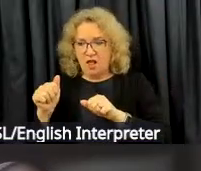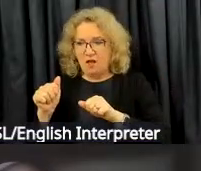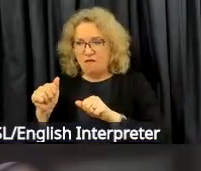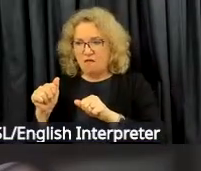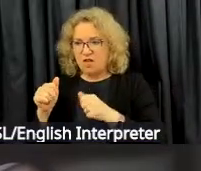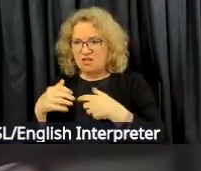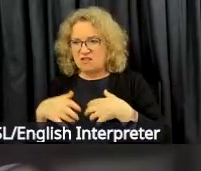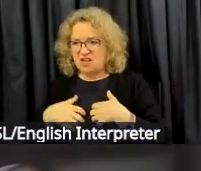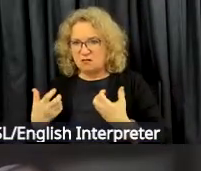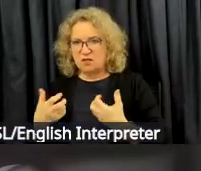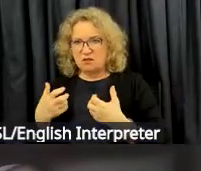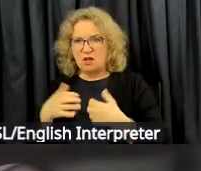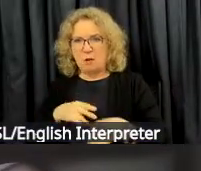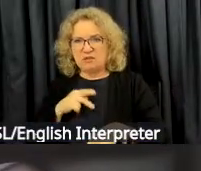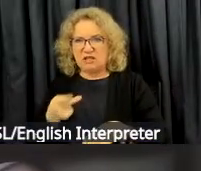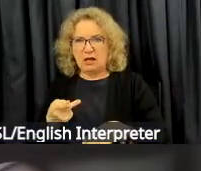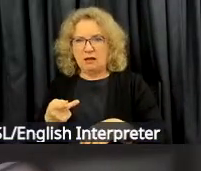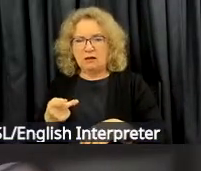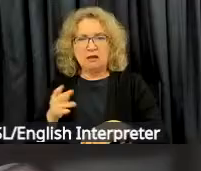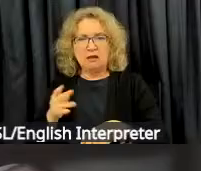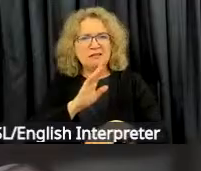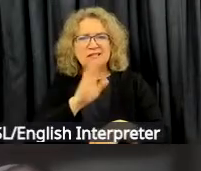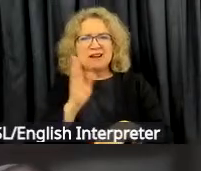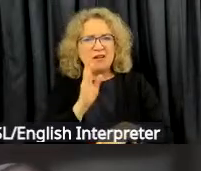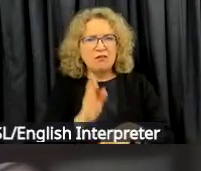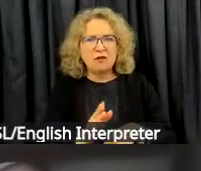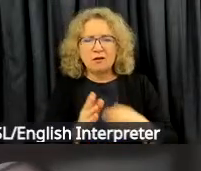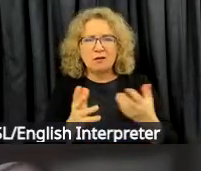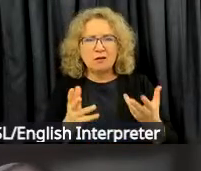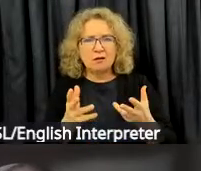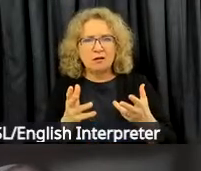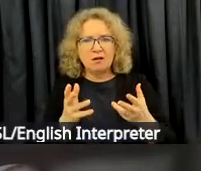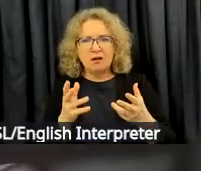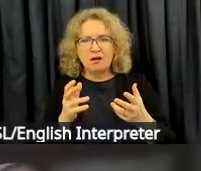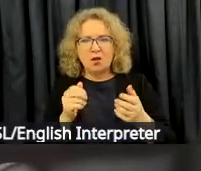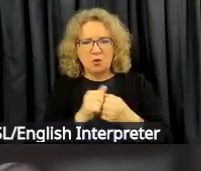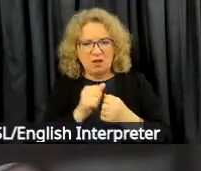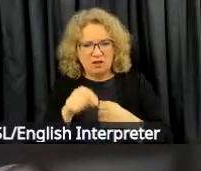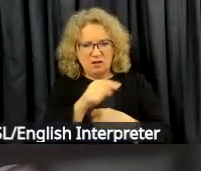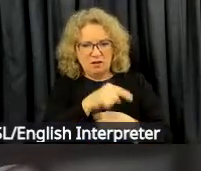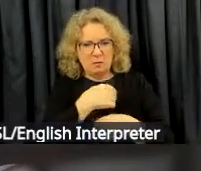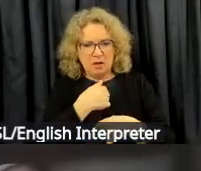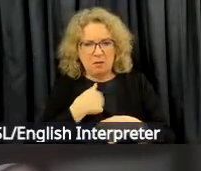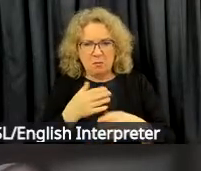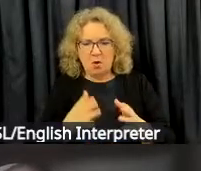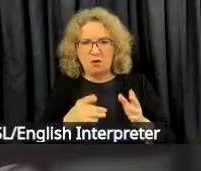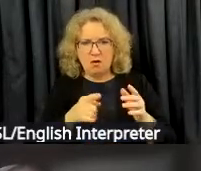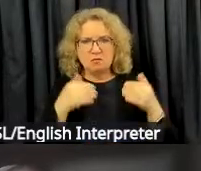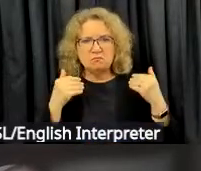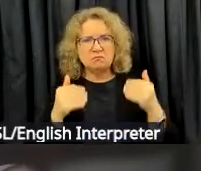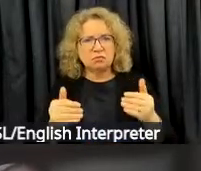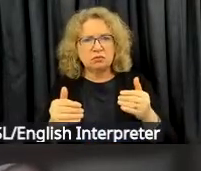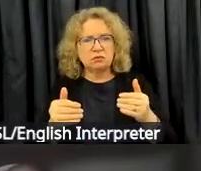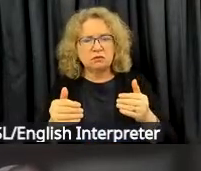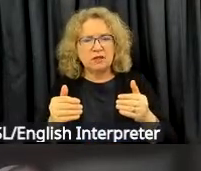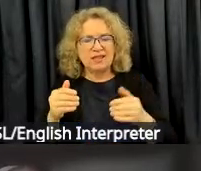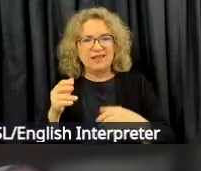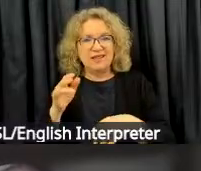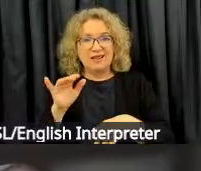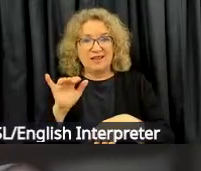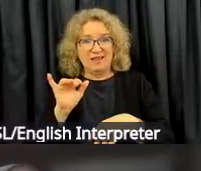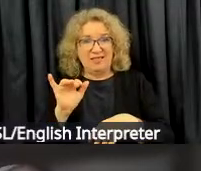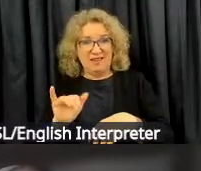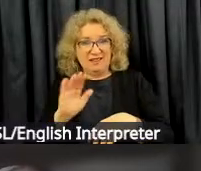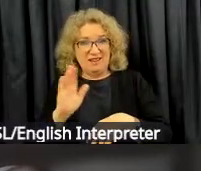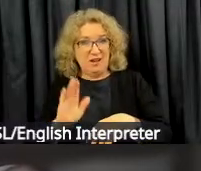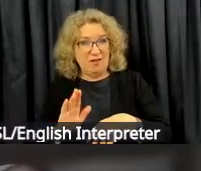fellow members. Not once, not once. And that is unusual, but it